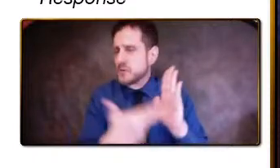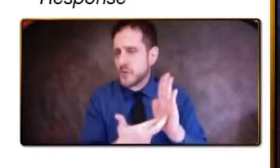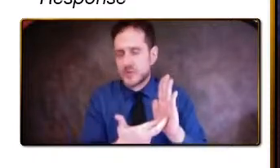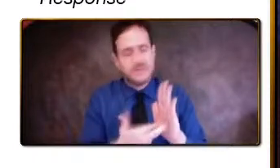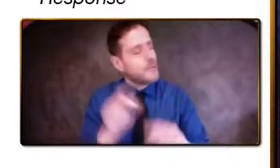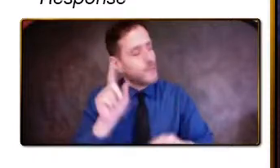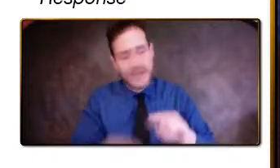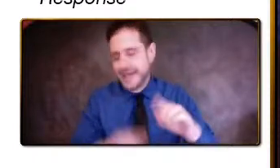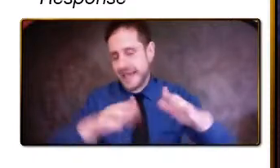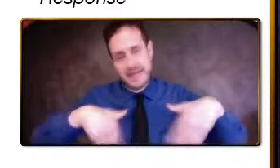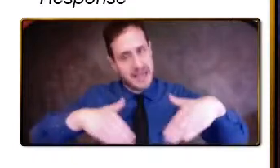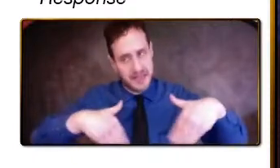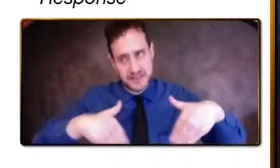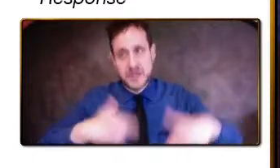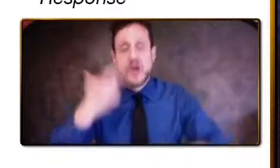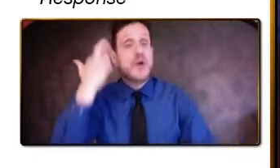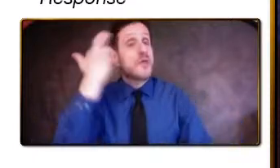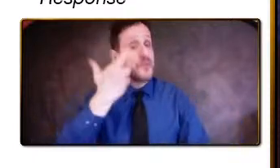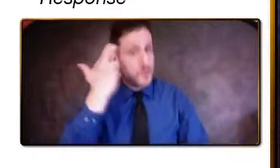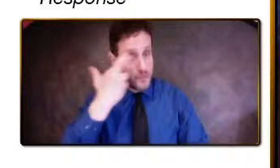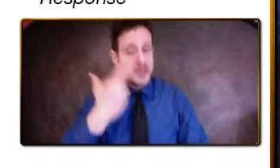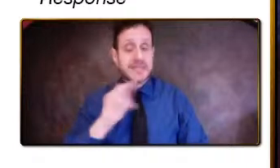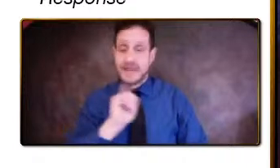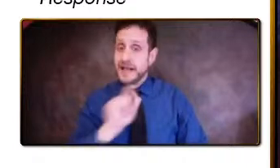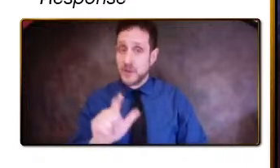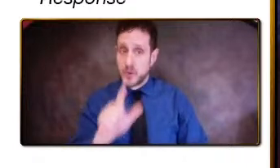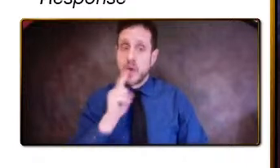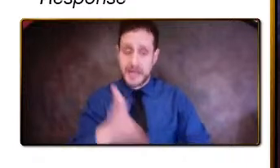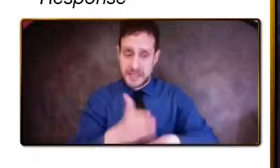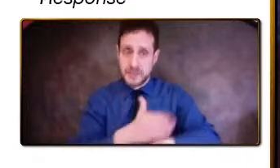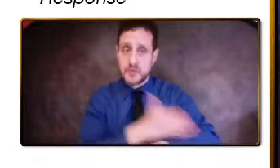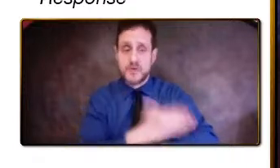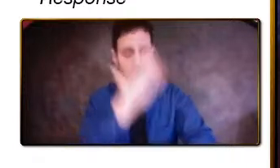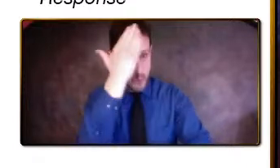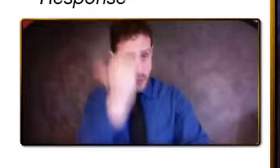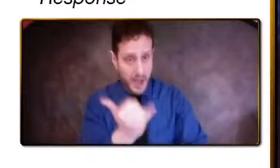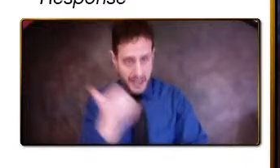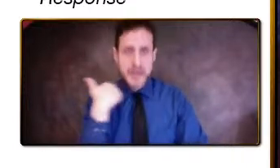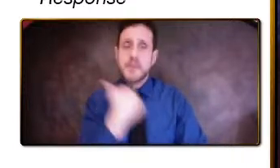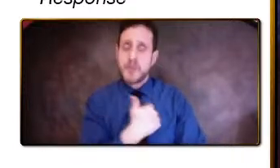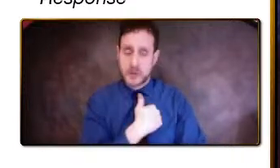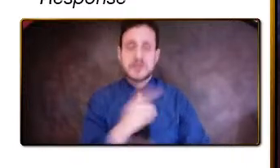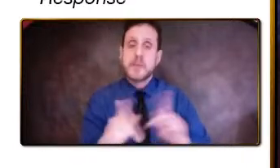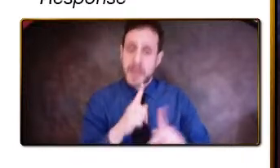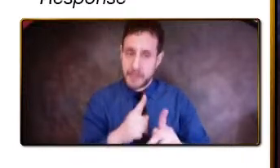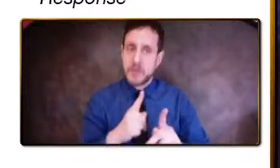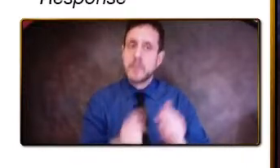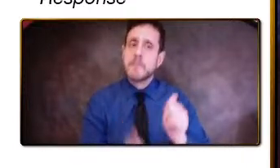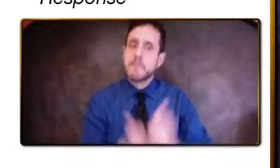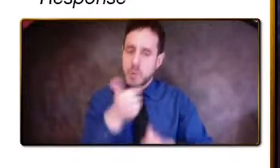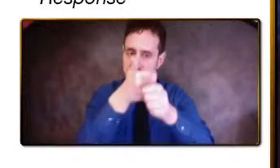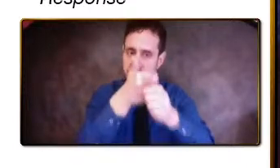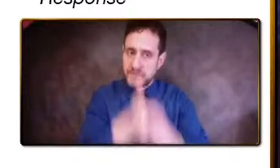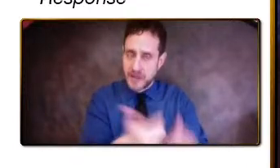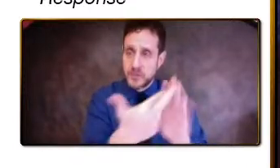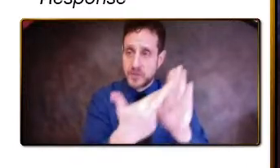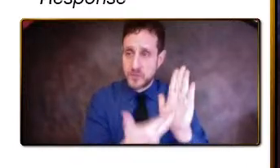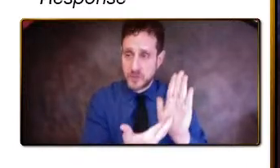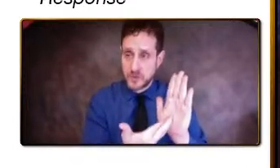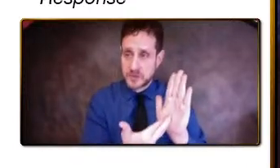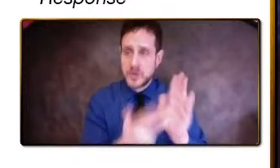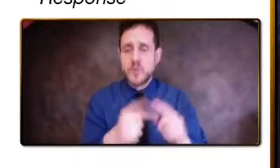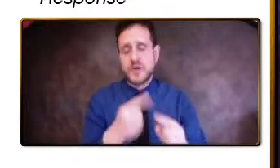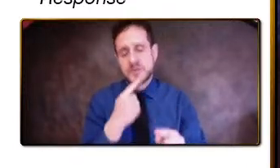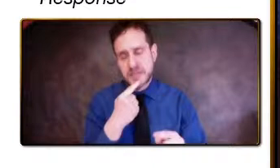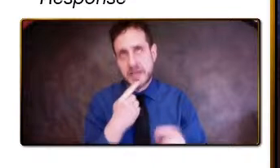I mean, the whole reason that we're at a point where things are moving in the right direction is because people are following the mitigations. And when you say with so